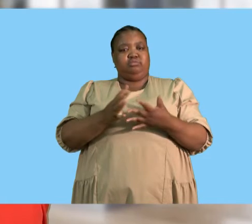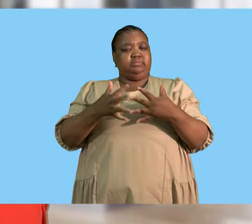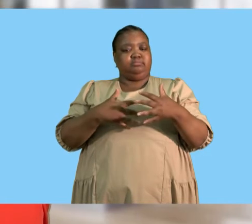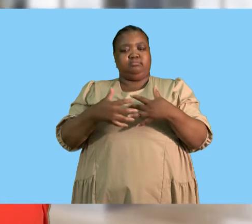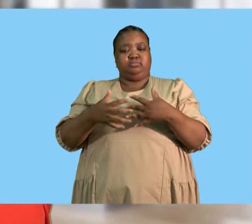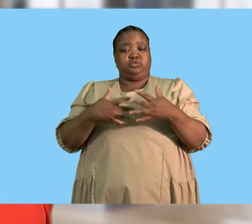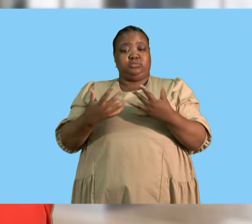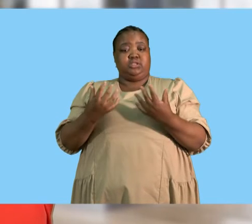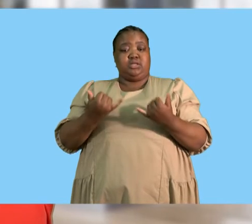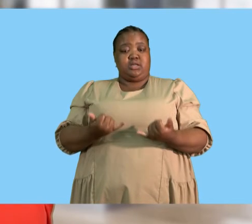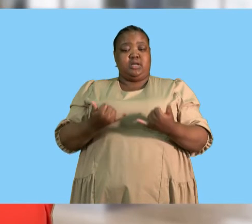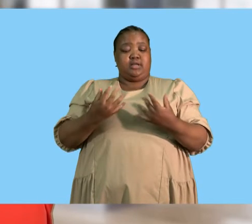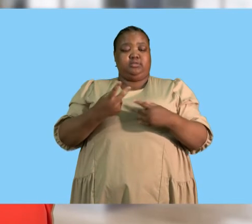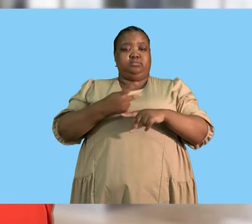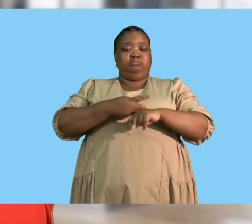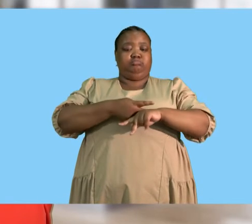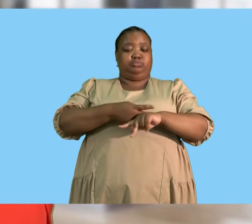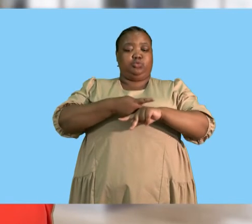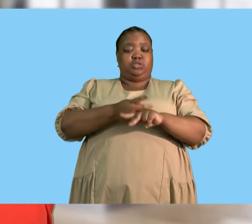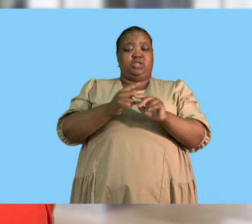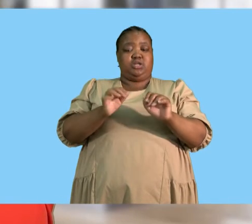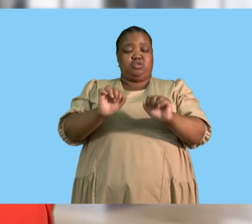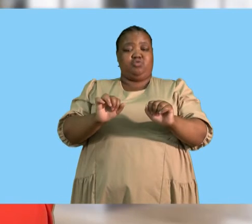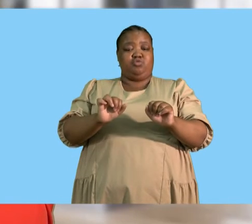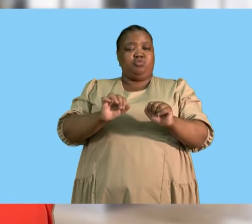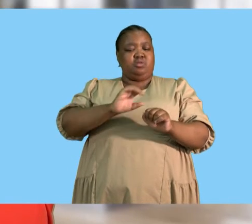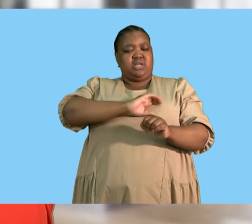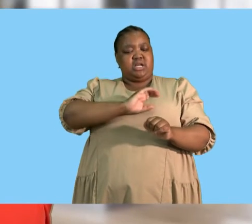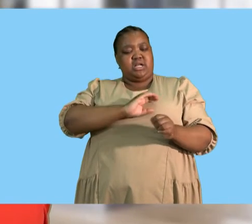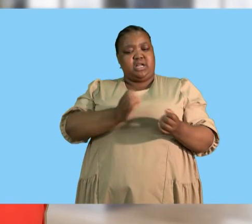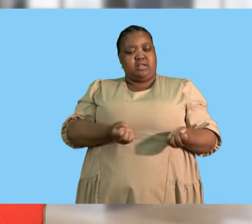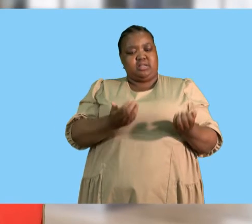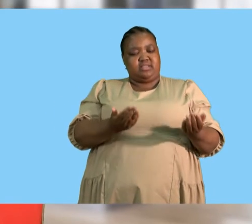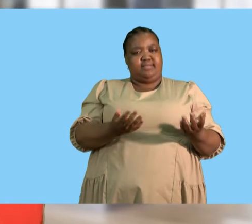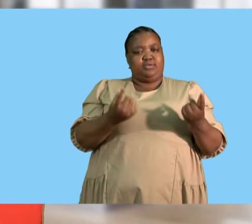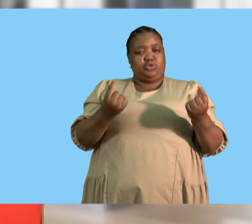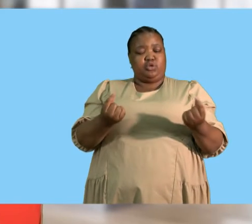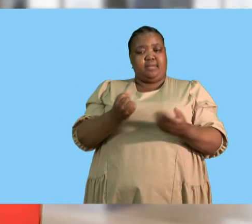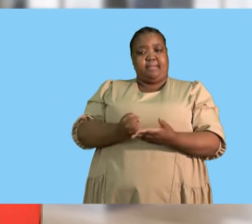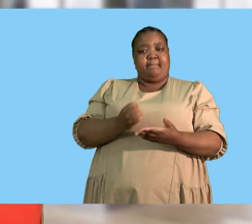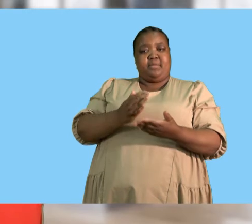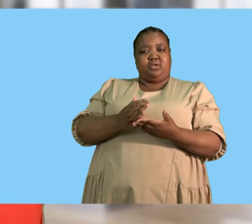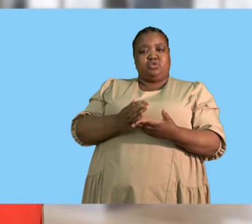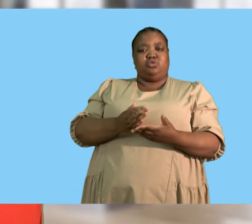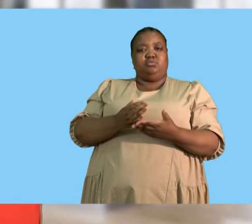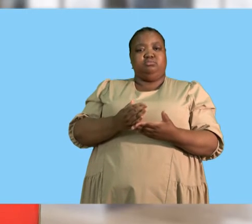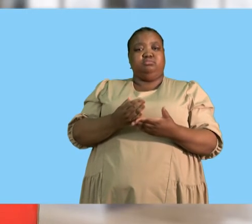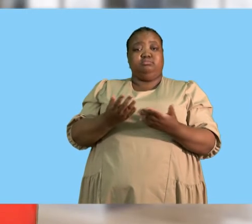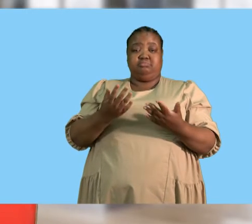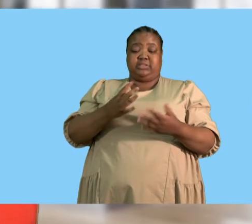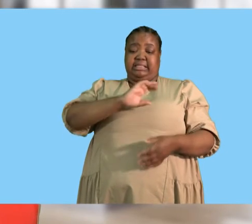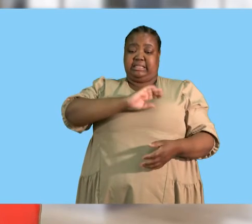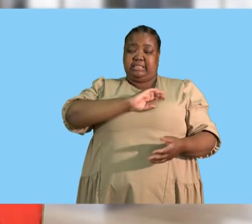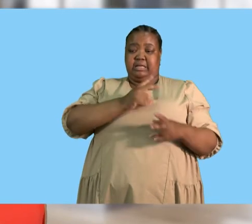that whatever it is that you are producing or rendering a service to your customer, how is it going to make sure that